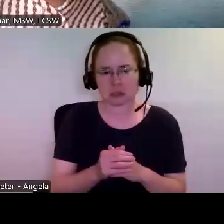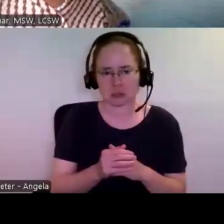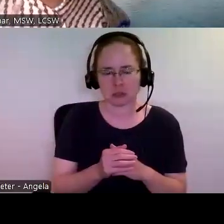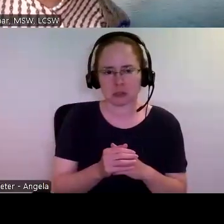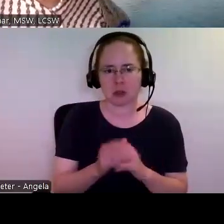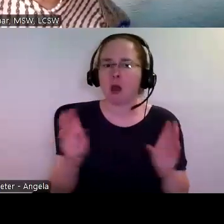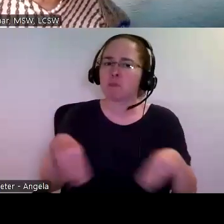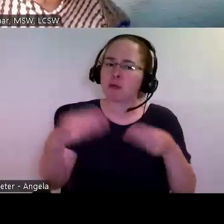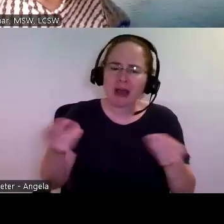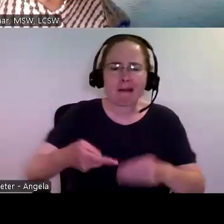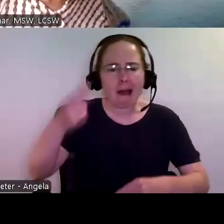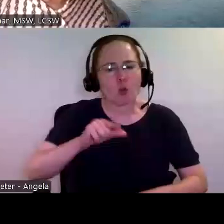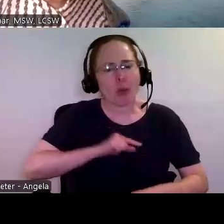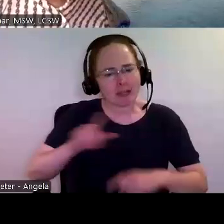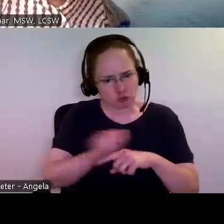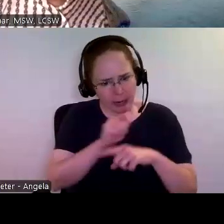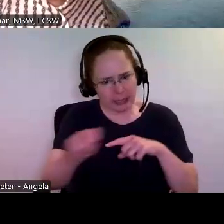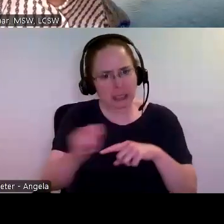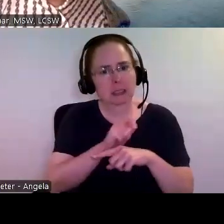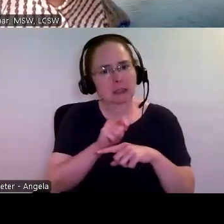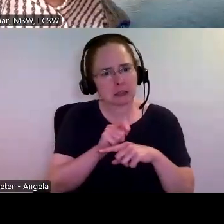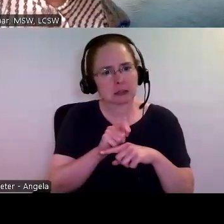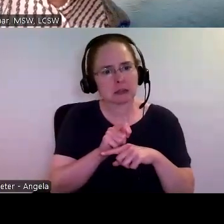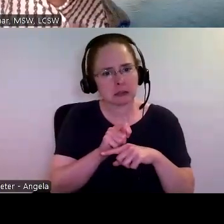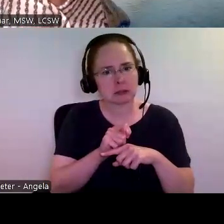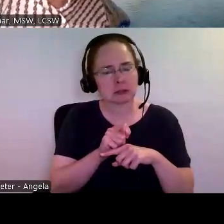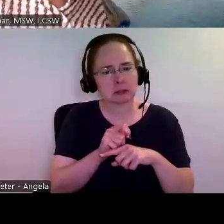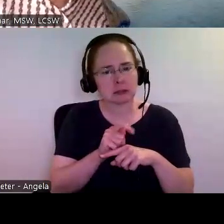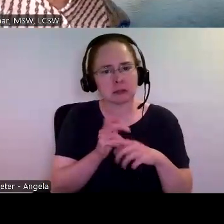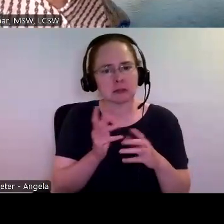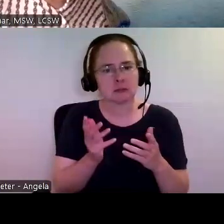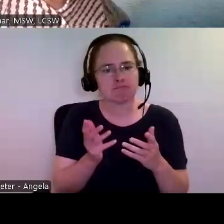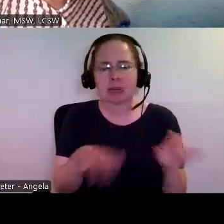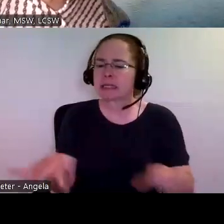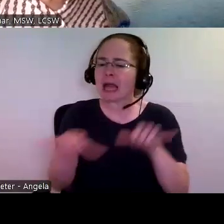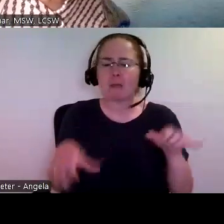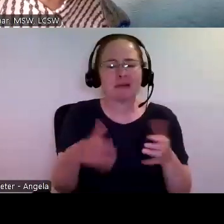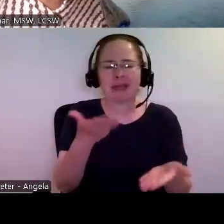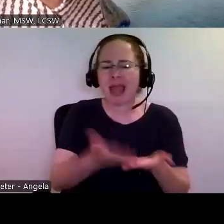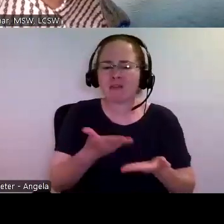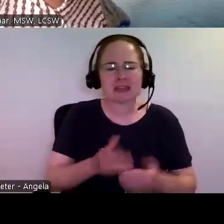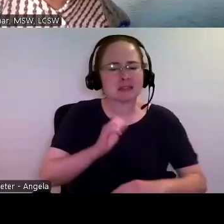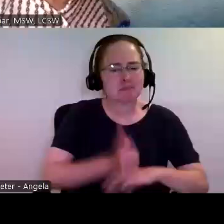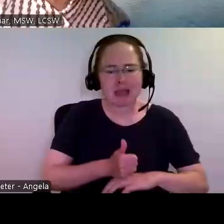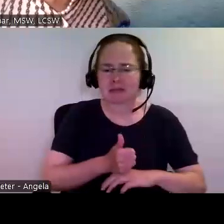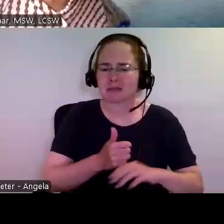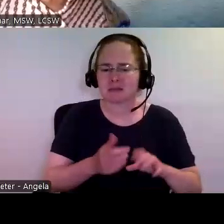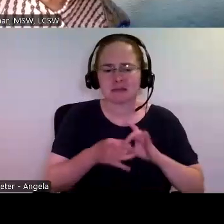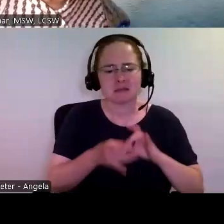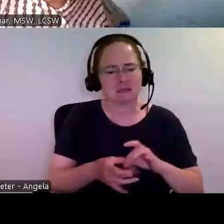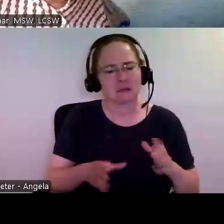provide high quality training in common evidence-based best practices found to be